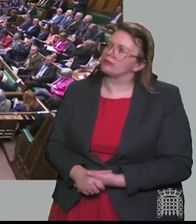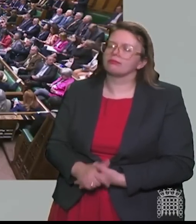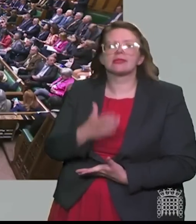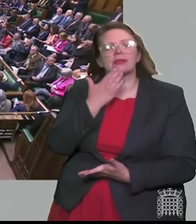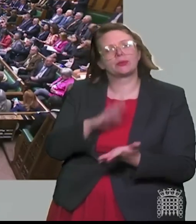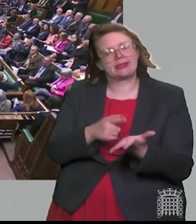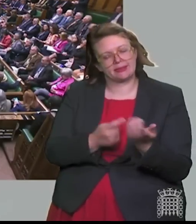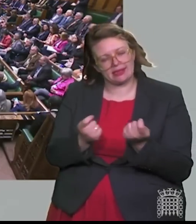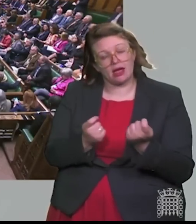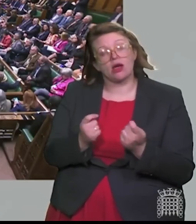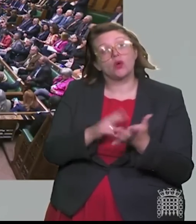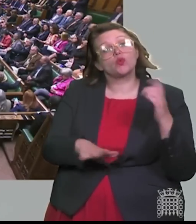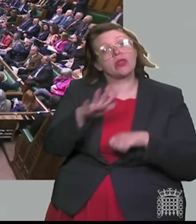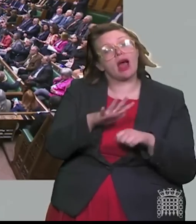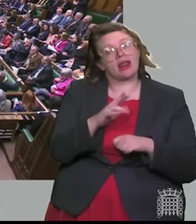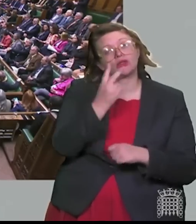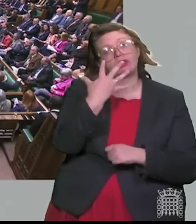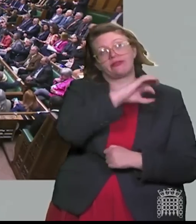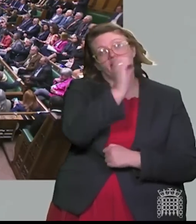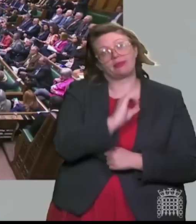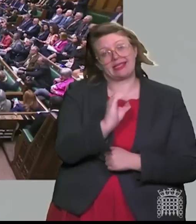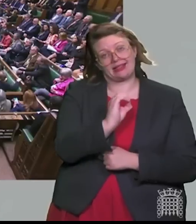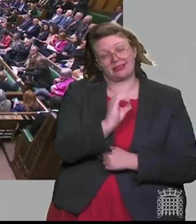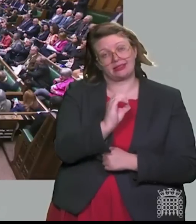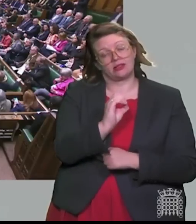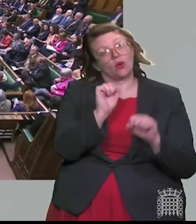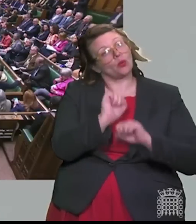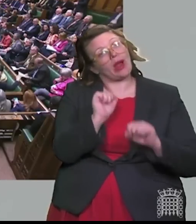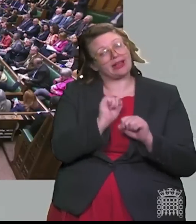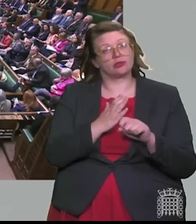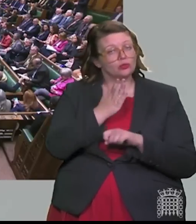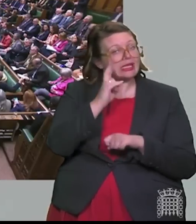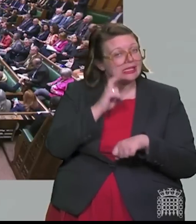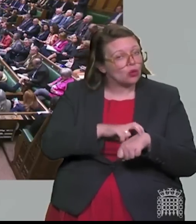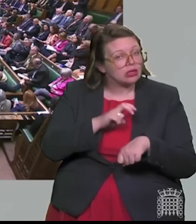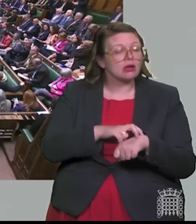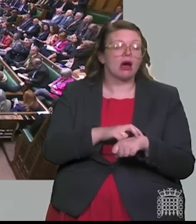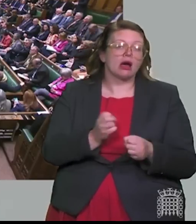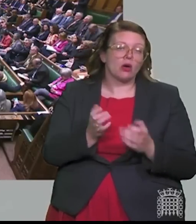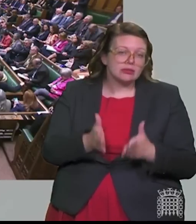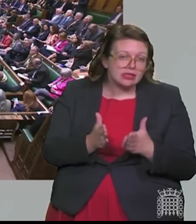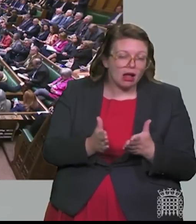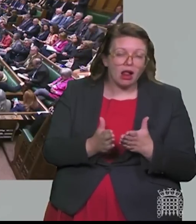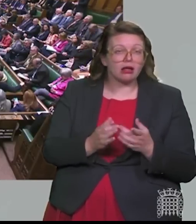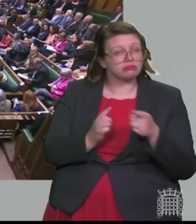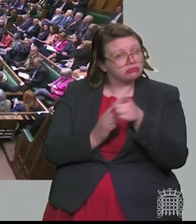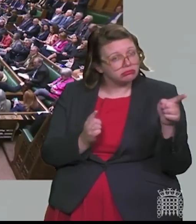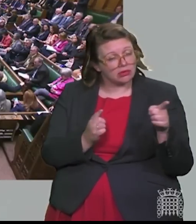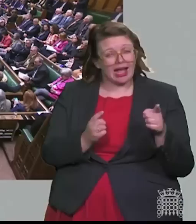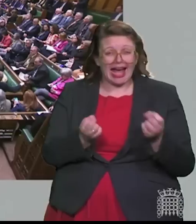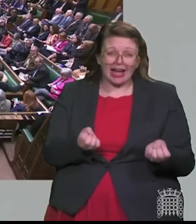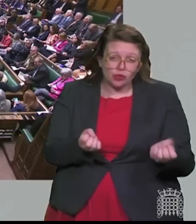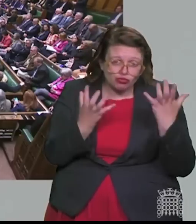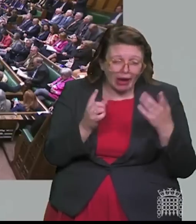of the population of Northern Ireland are on a health waiting list. Our workers are on strike for fair pay, and our